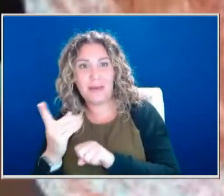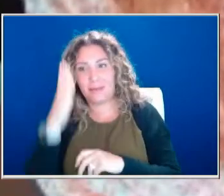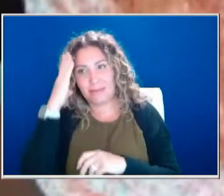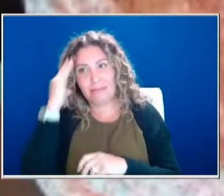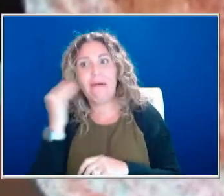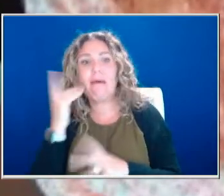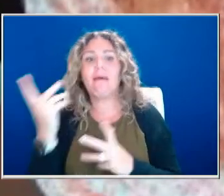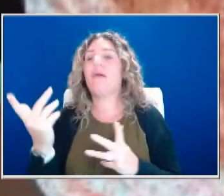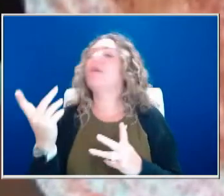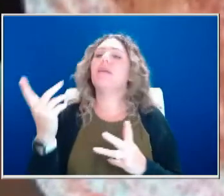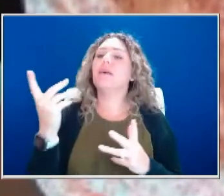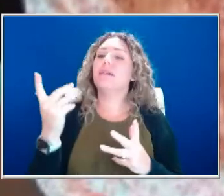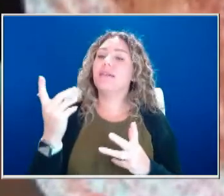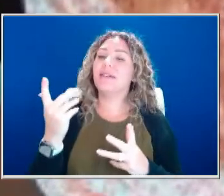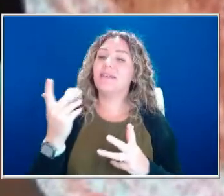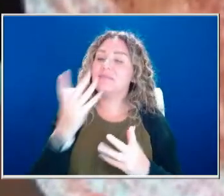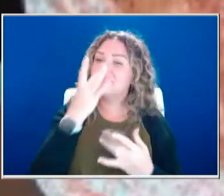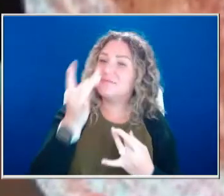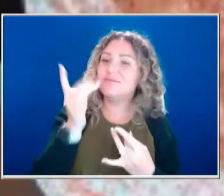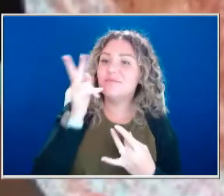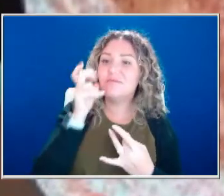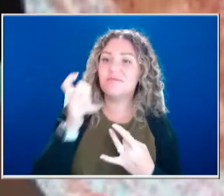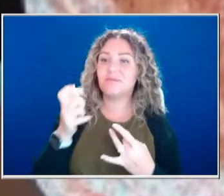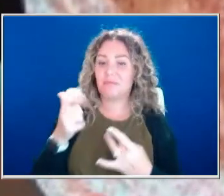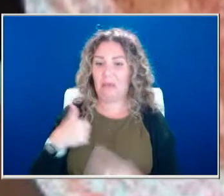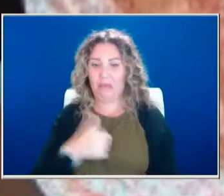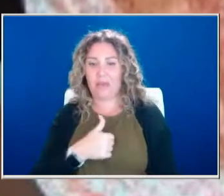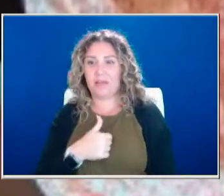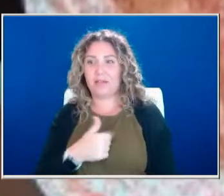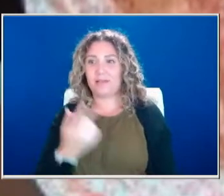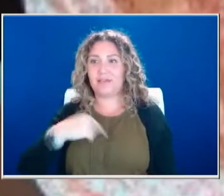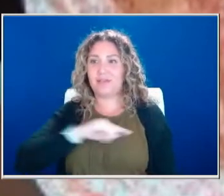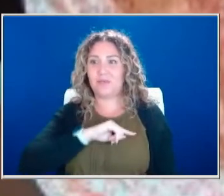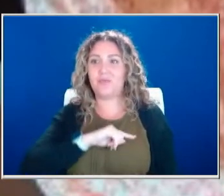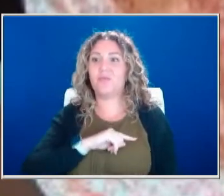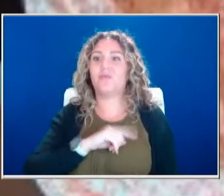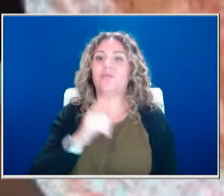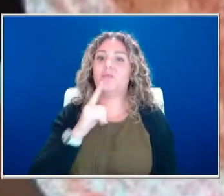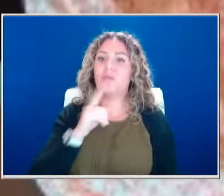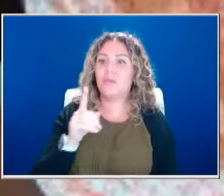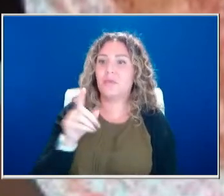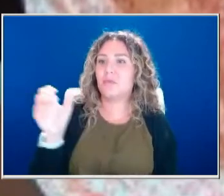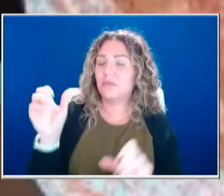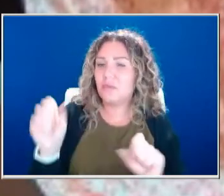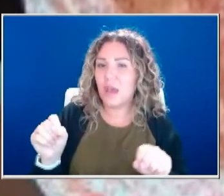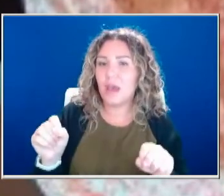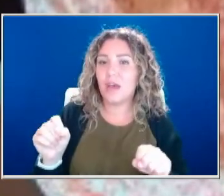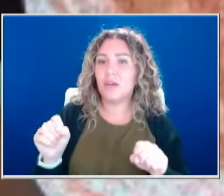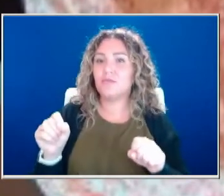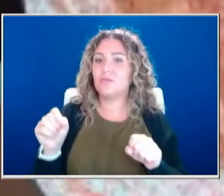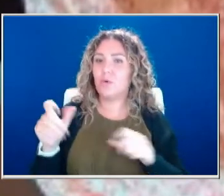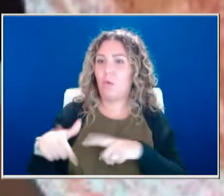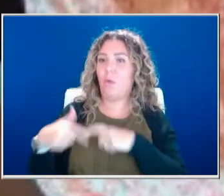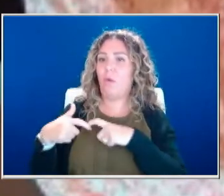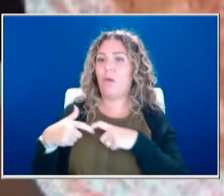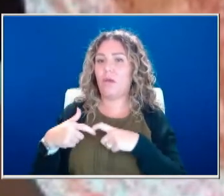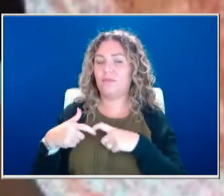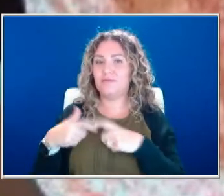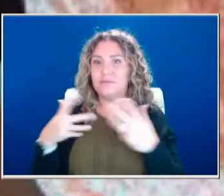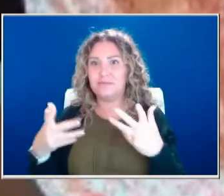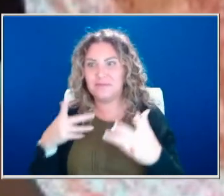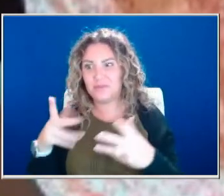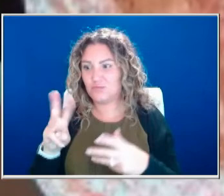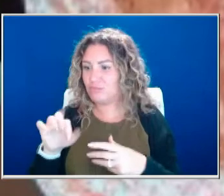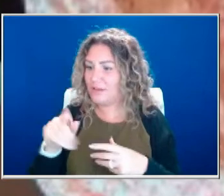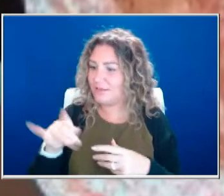didn't really need it because that's the thing with us is that even though we're keeping AJ out of wrestling right now in baseball, we're still trying to get life back